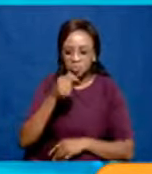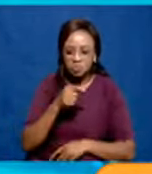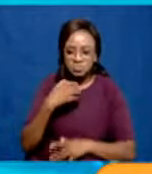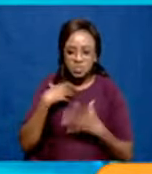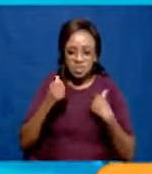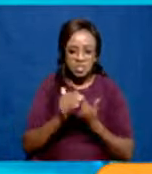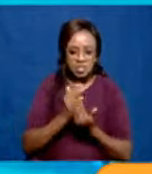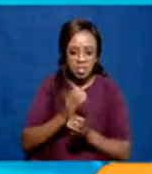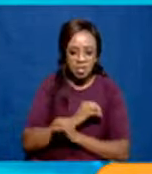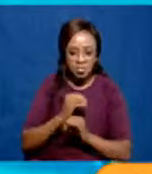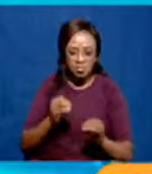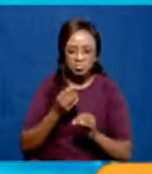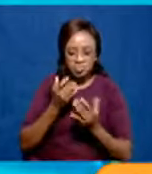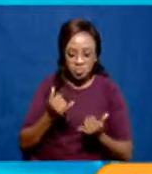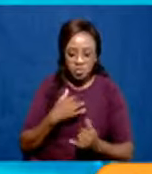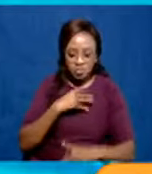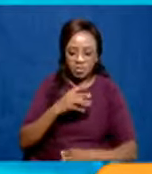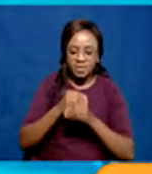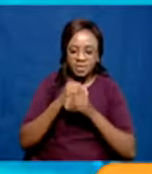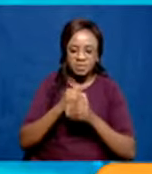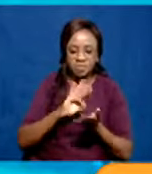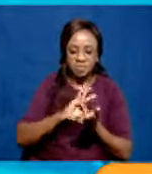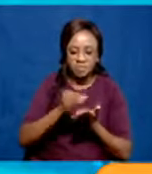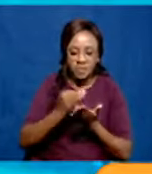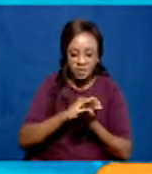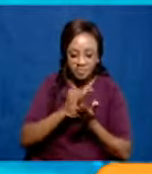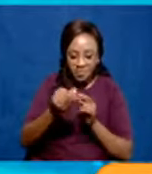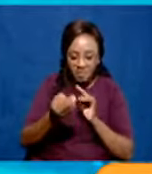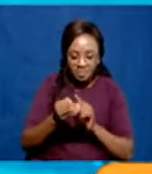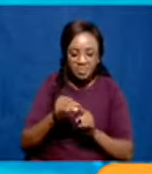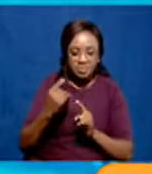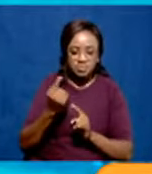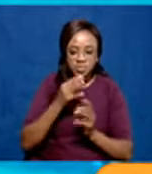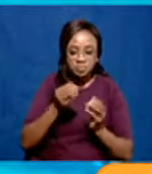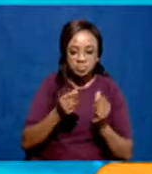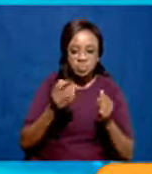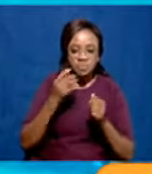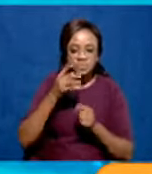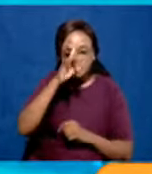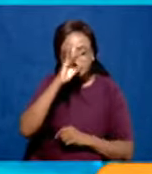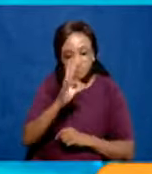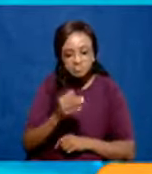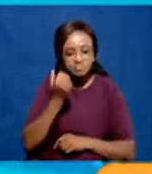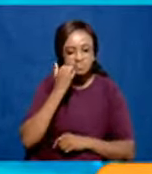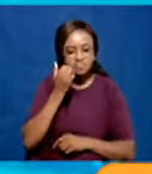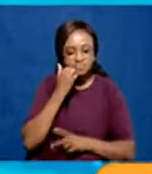there's an additional fund which has been created, which handles chronic illnesses, critical